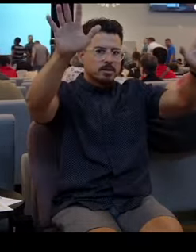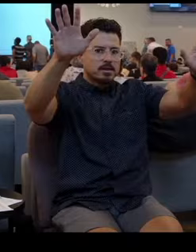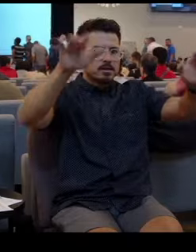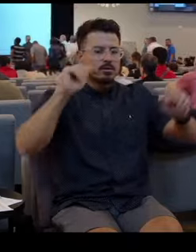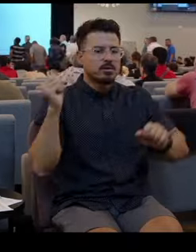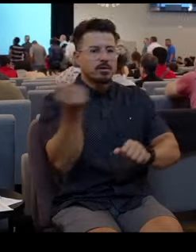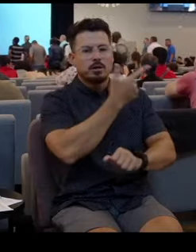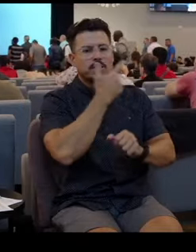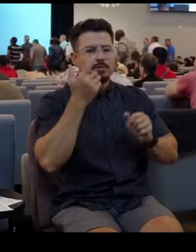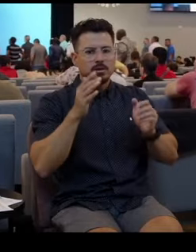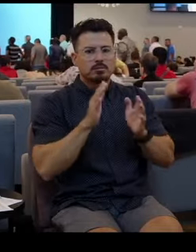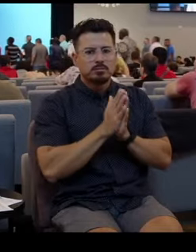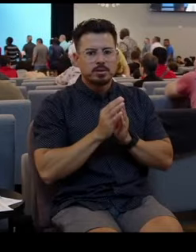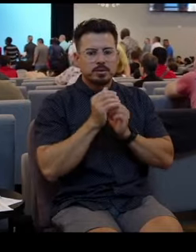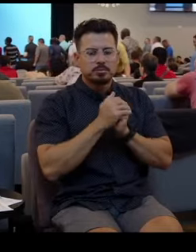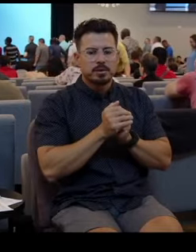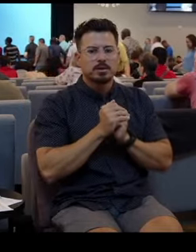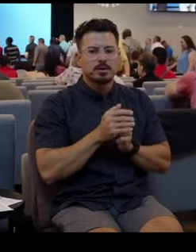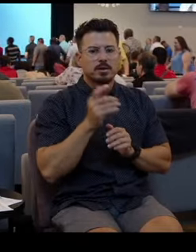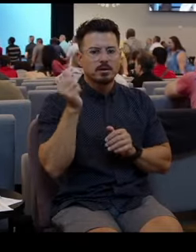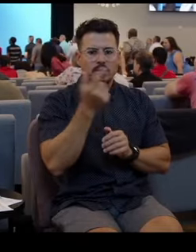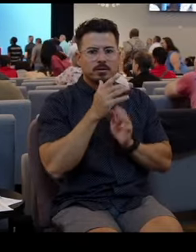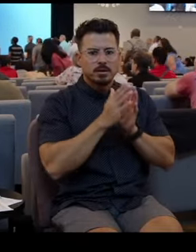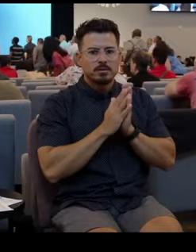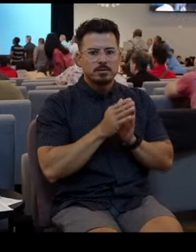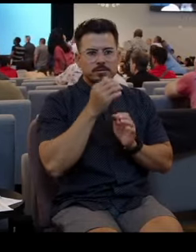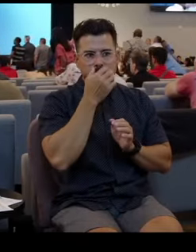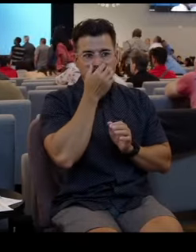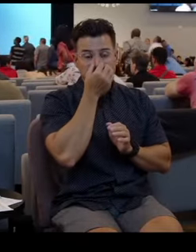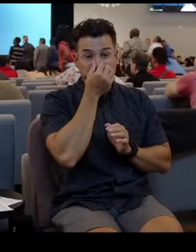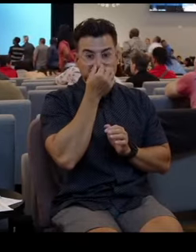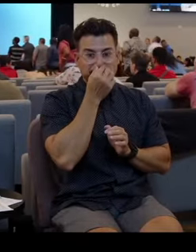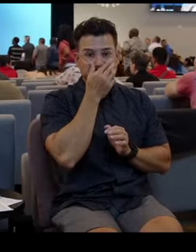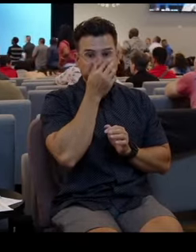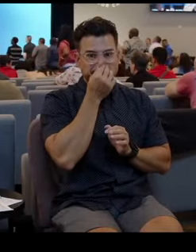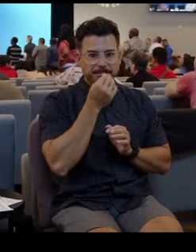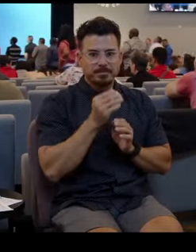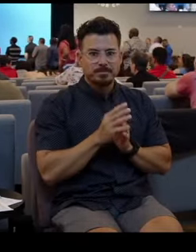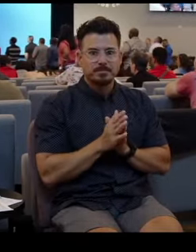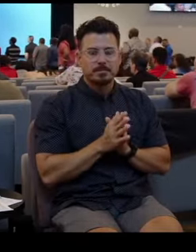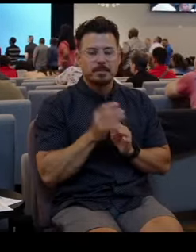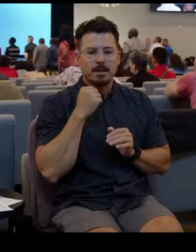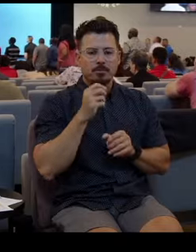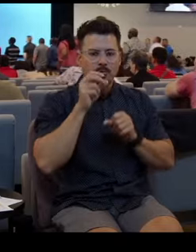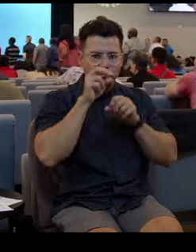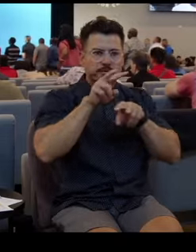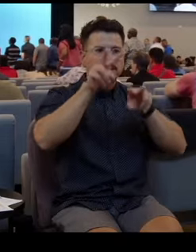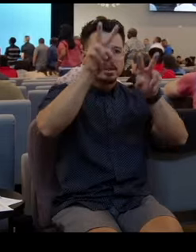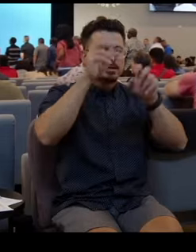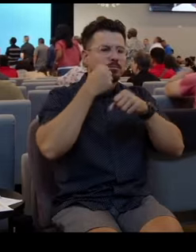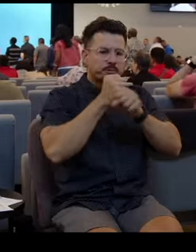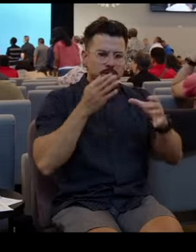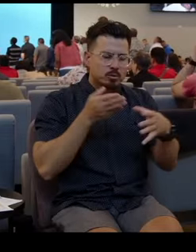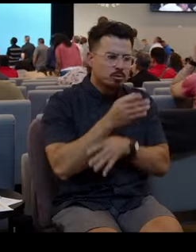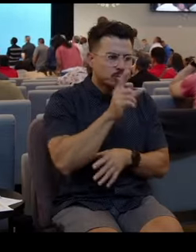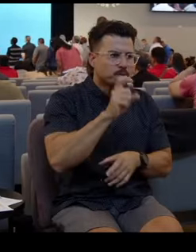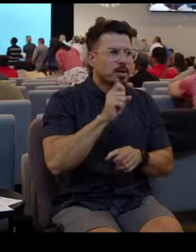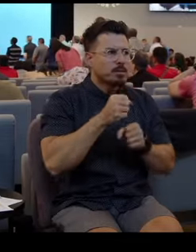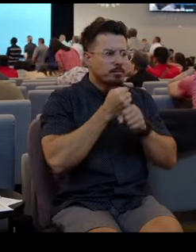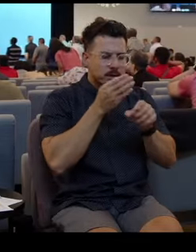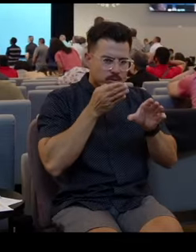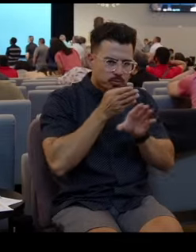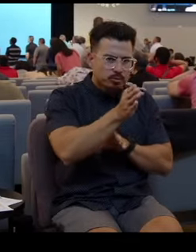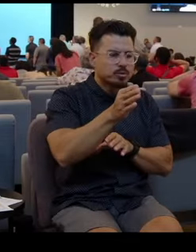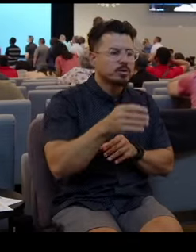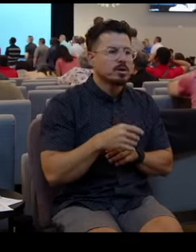all of us, with our vision. I'm in a certain place in South London where we need a building, that vision to break through. We need to